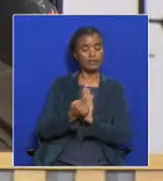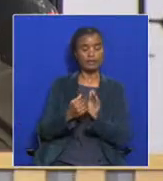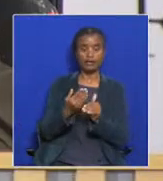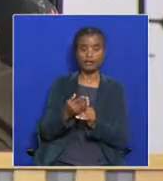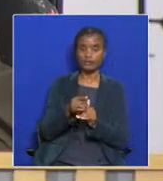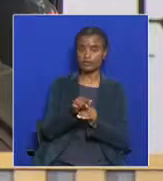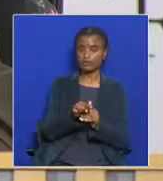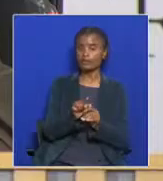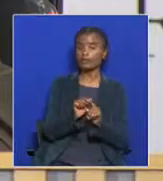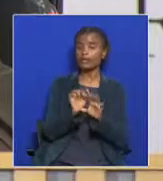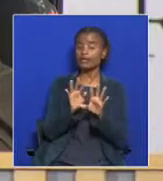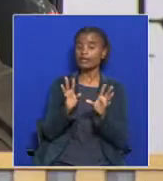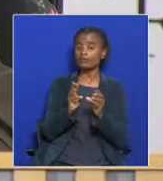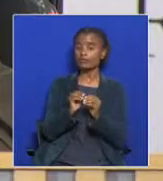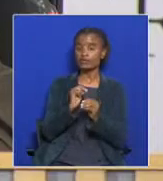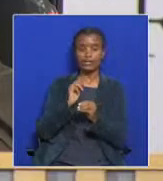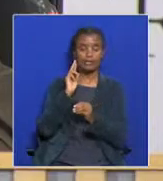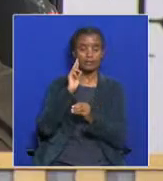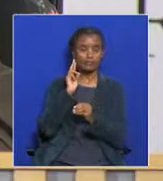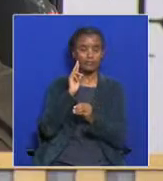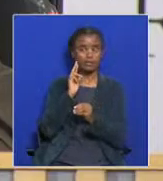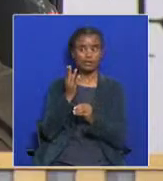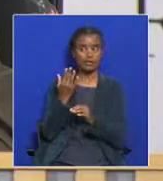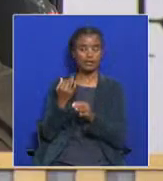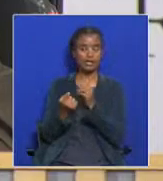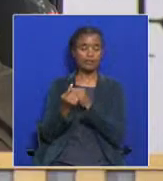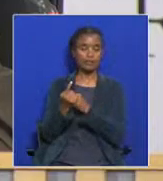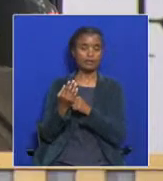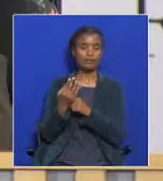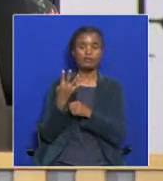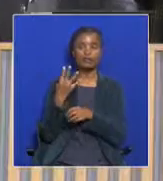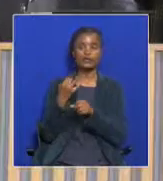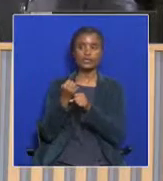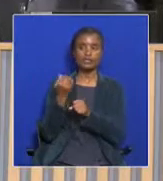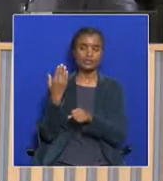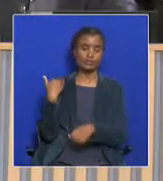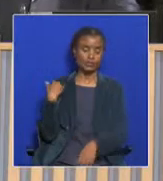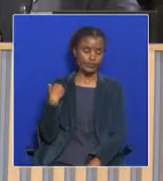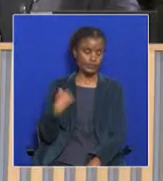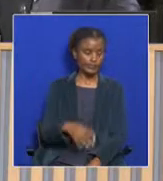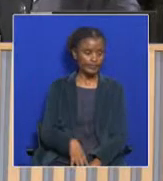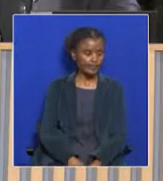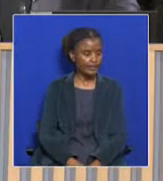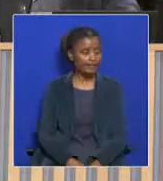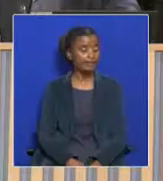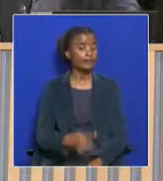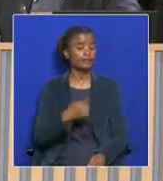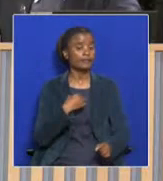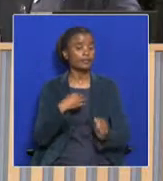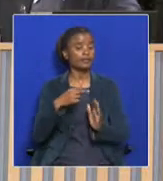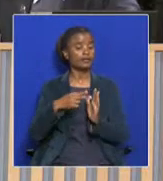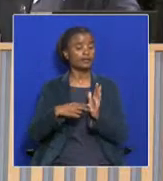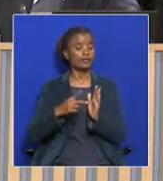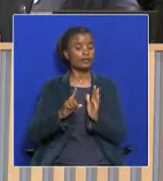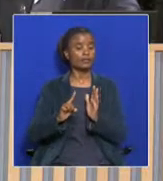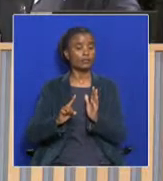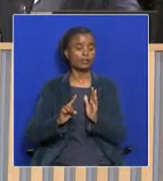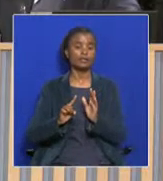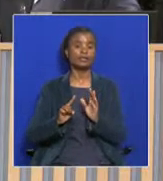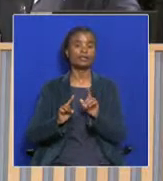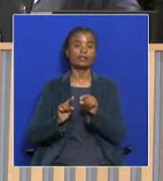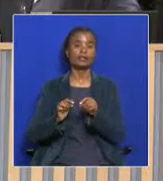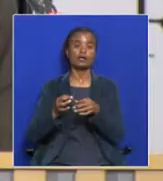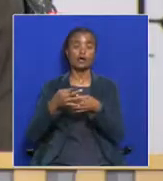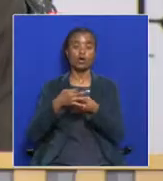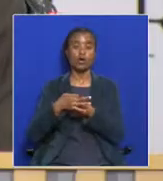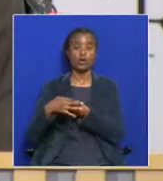was 4 years ago. I read this to mean Hawks members did come, but I don't